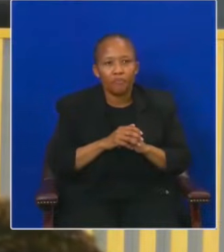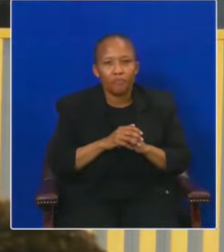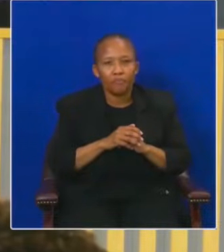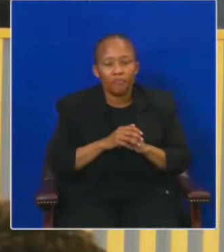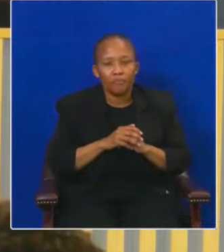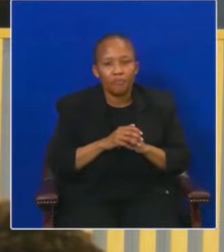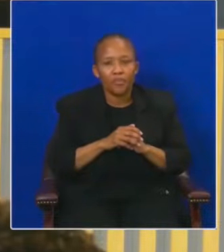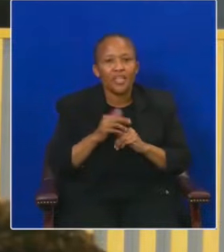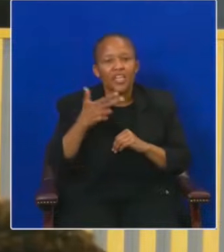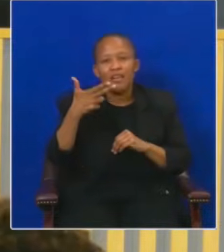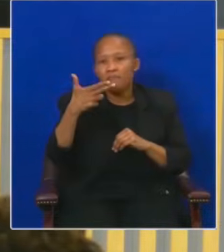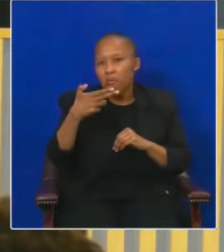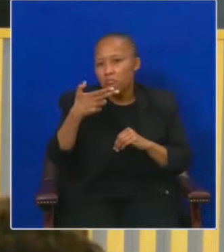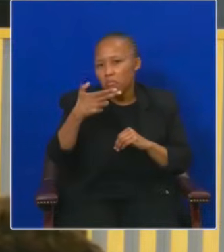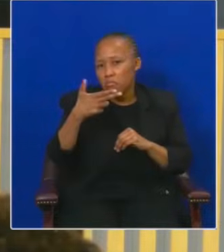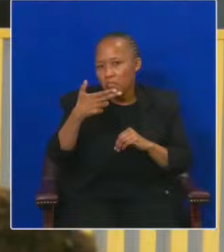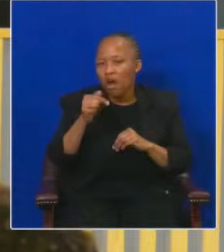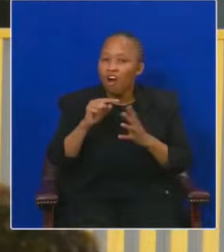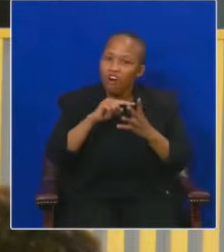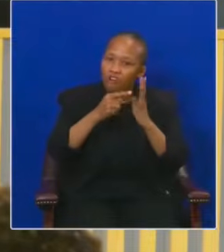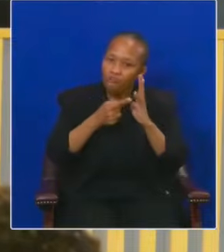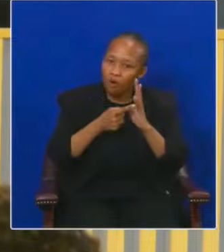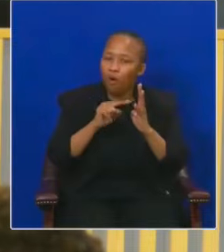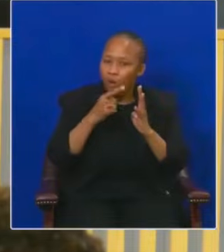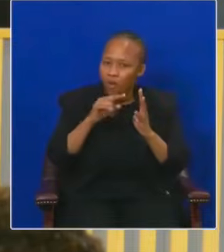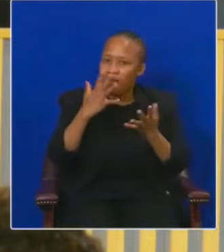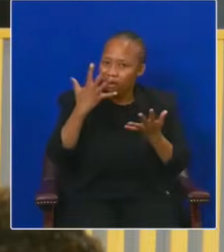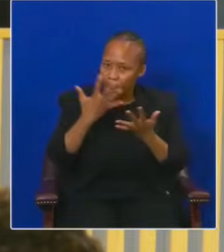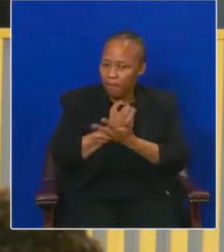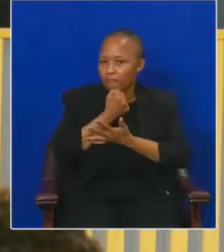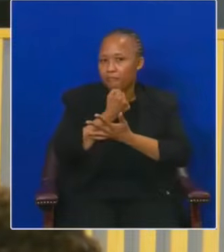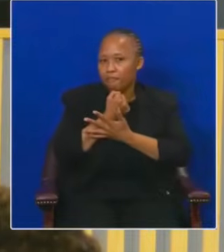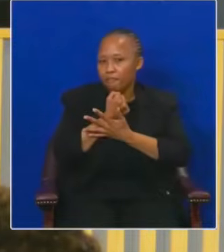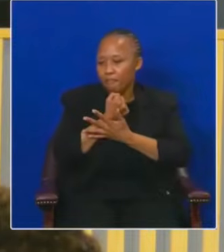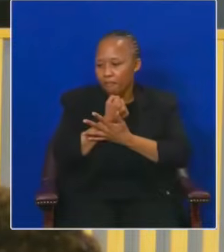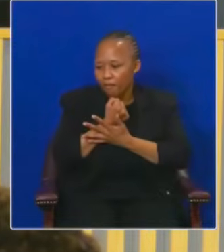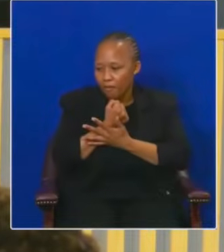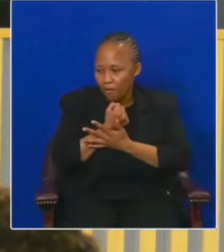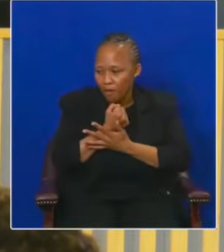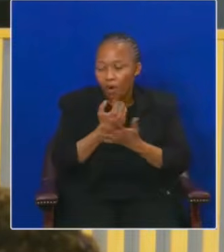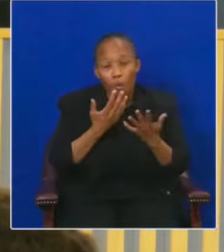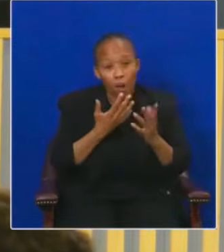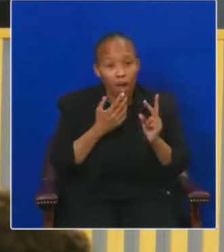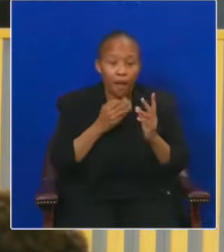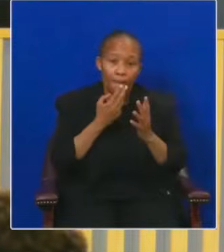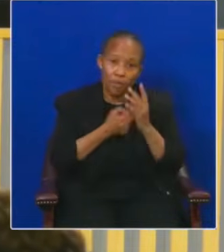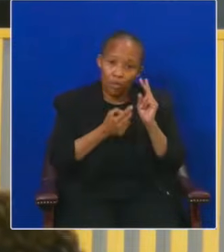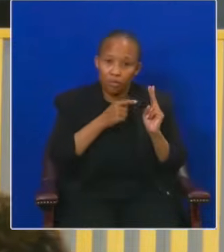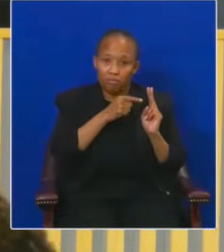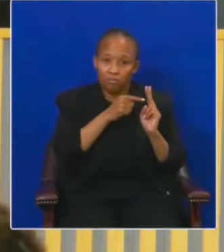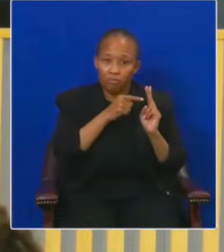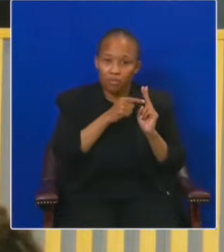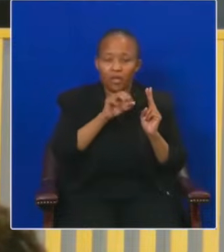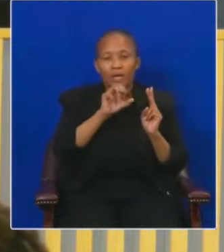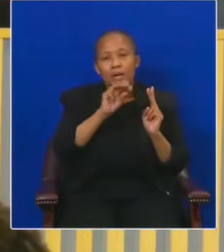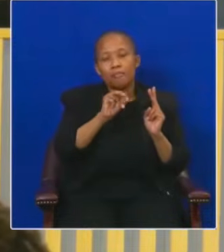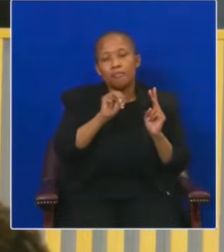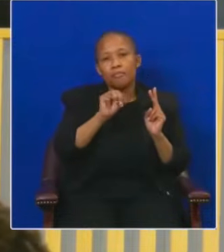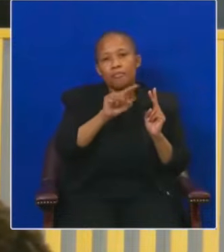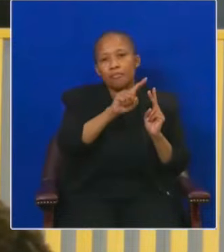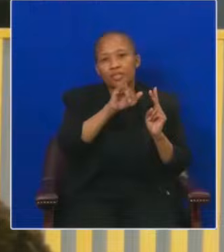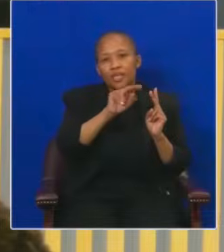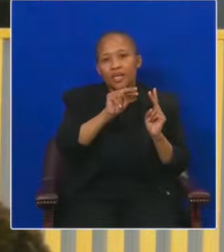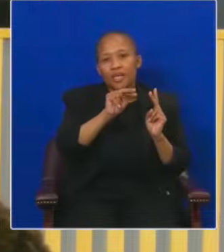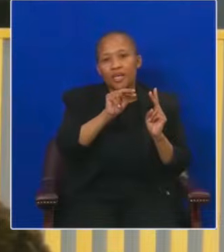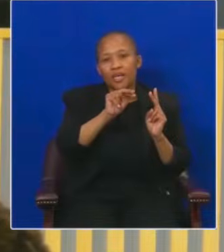seized at the cottages where Mzimela and Mtatwa were, and the 5th one being the